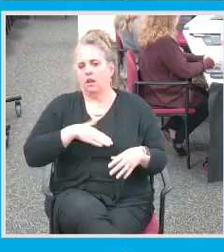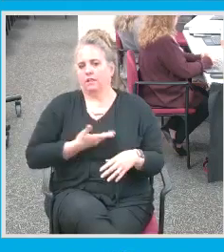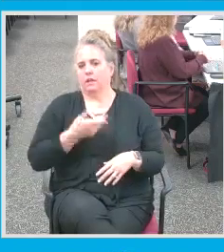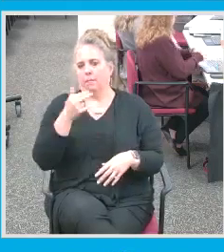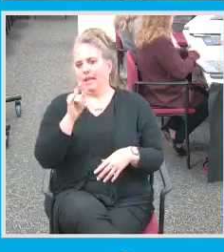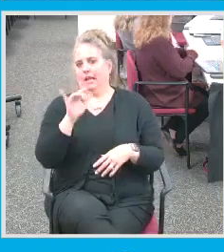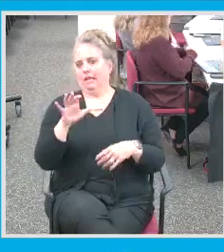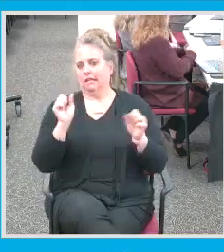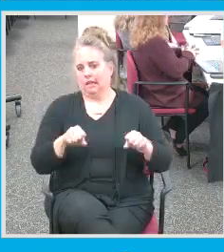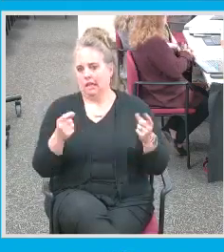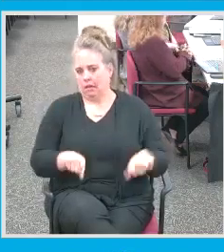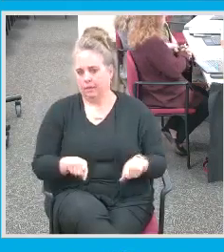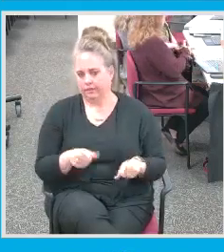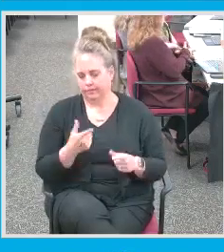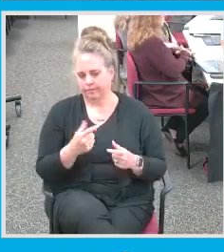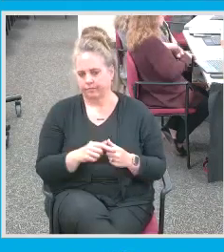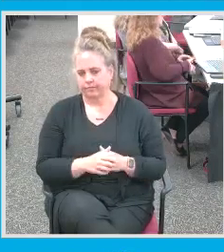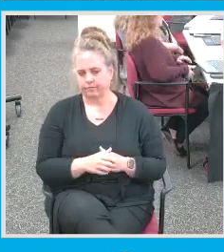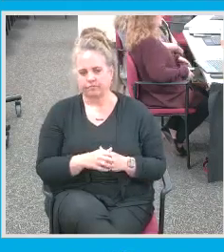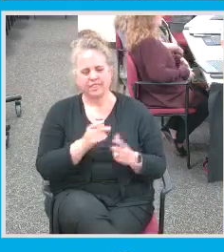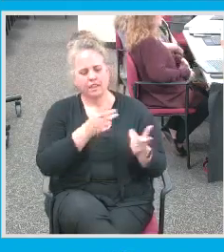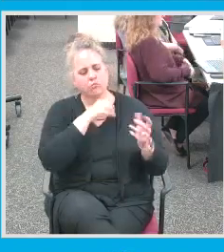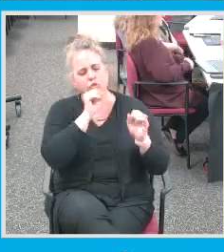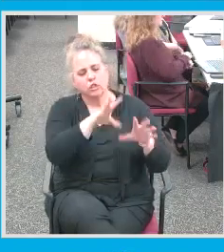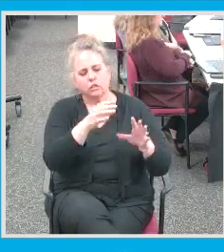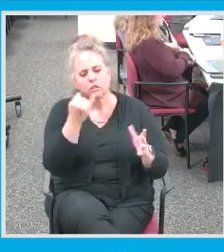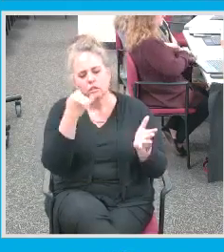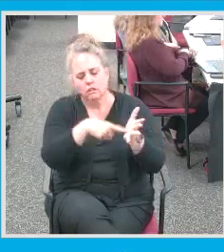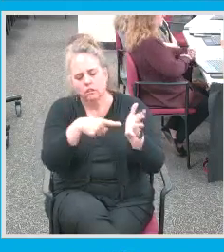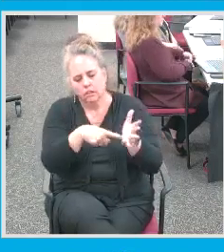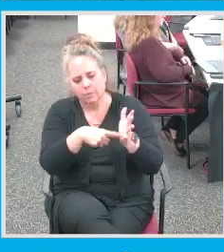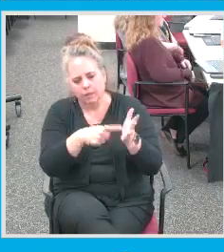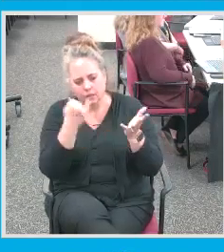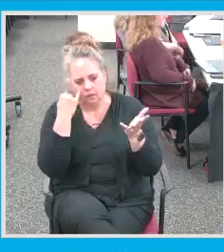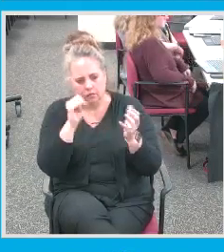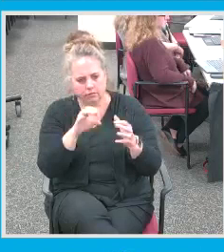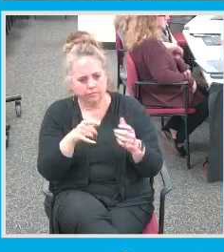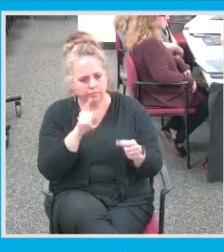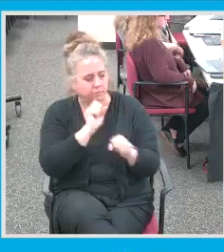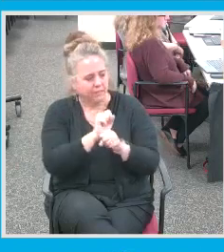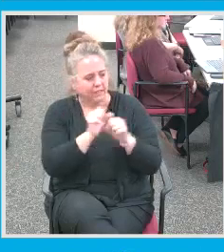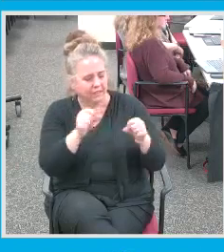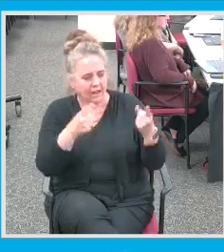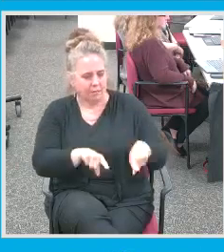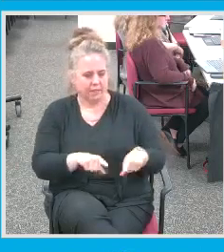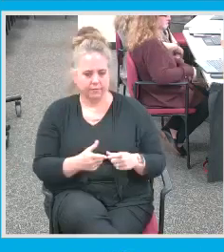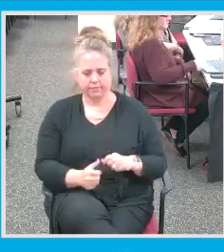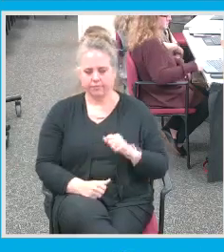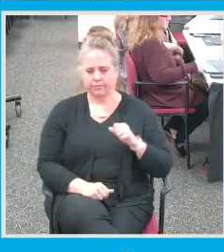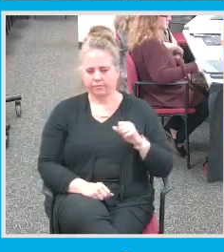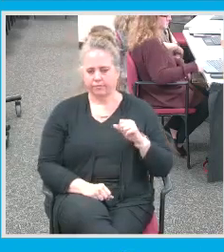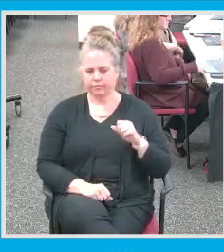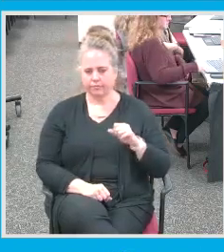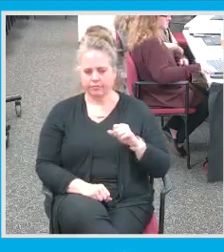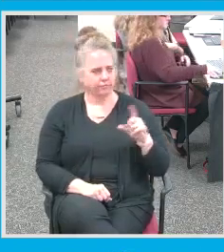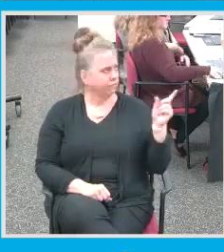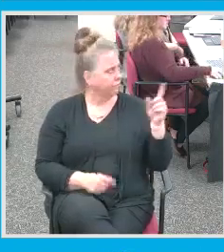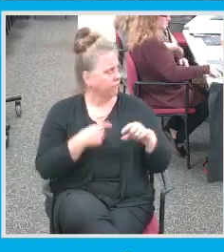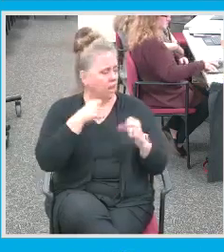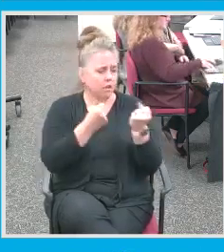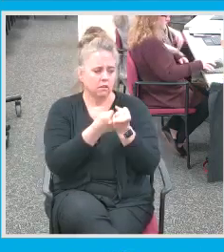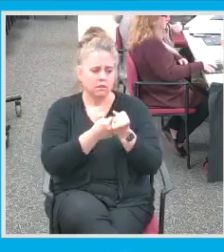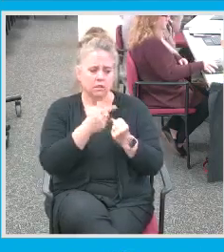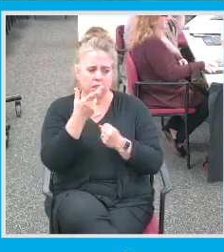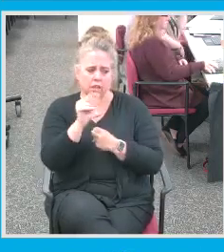just wanted to say that I know you've heard that probably many times, right? Absolutely. I am a fan of home defense. I am a proponent